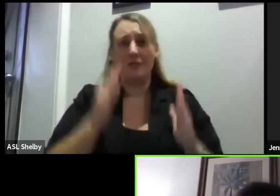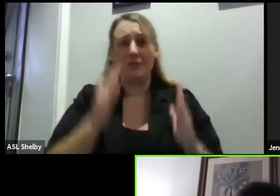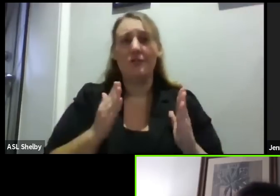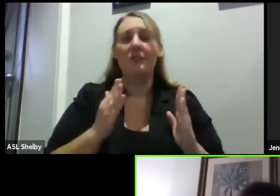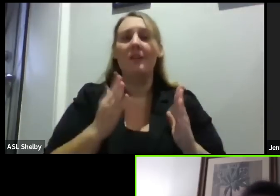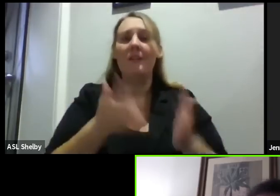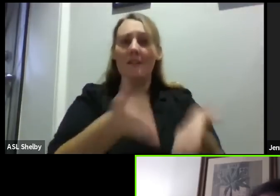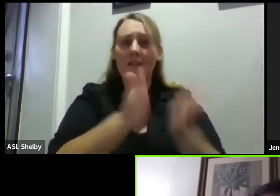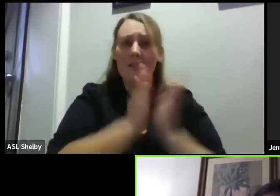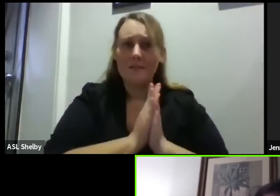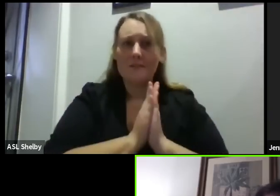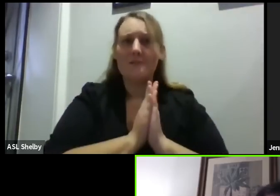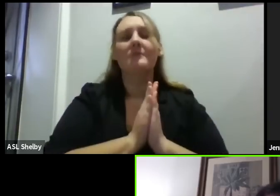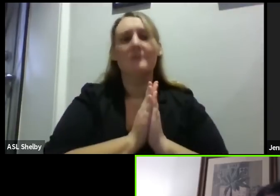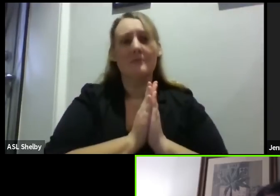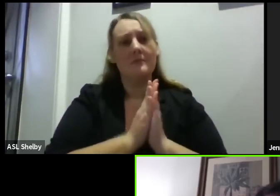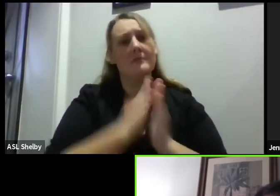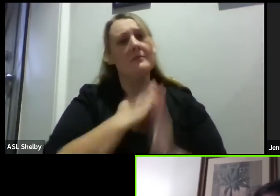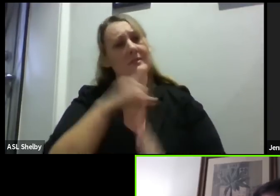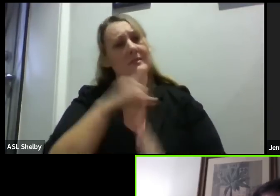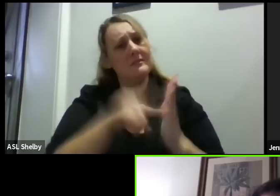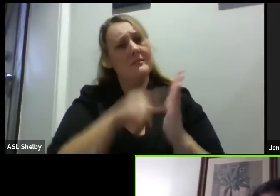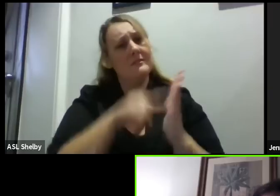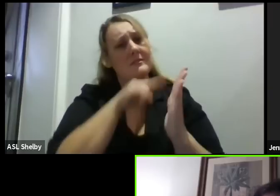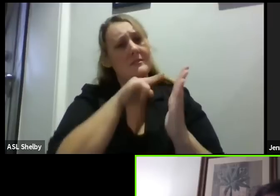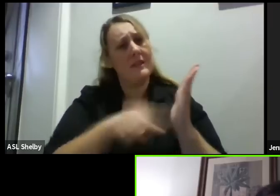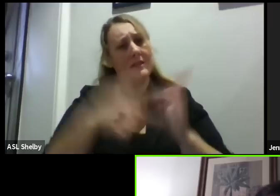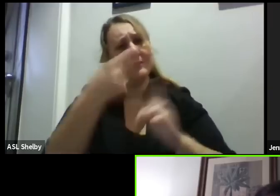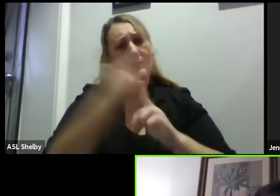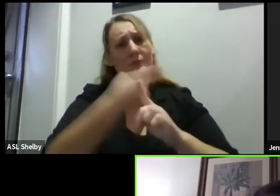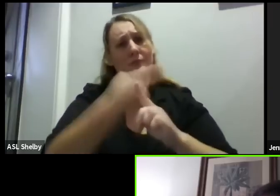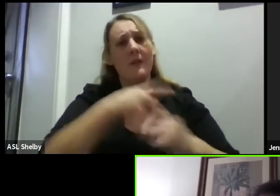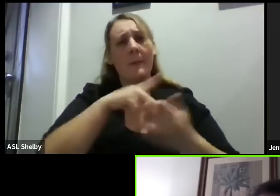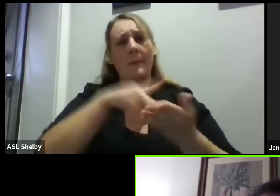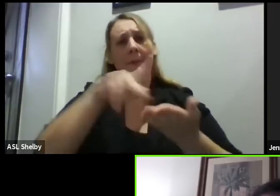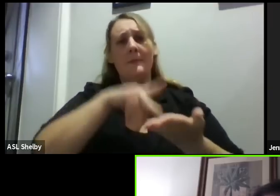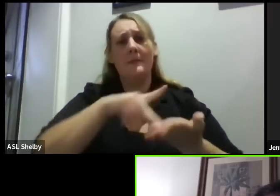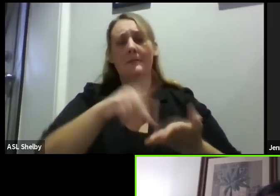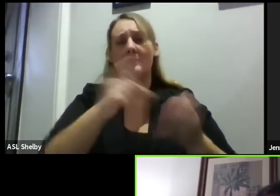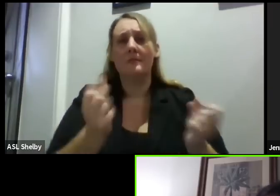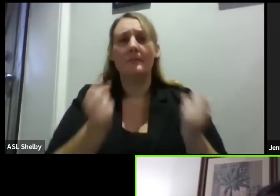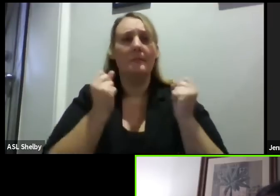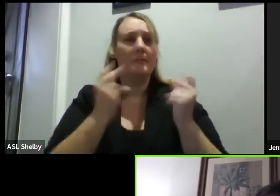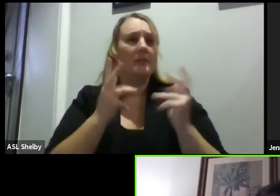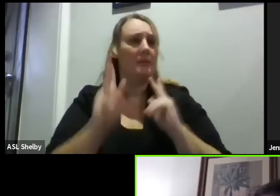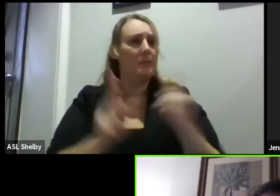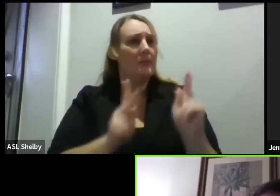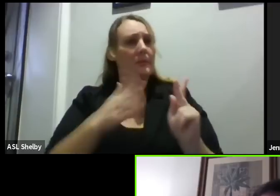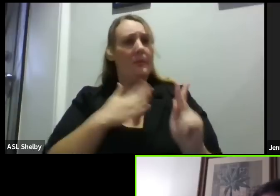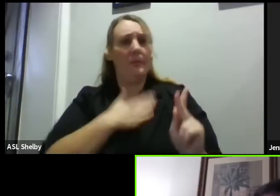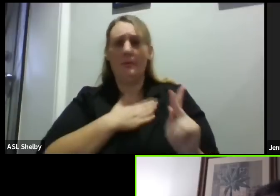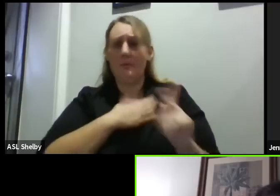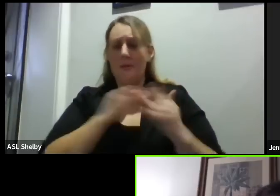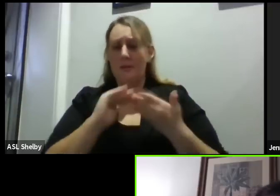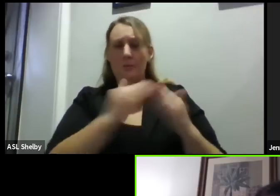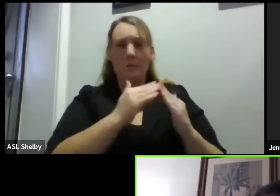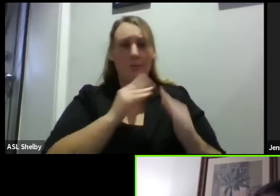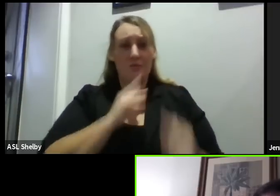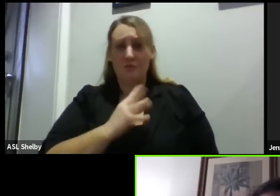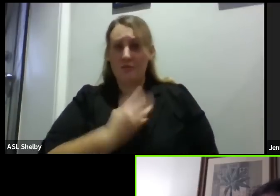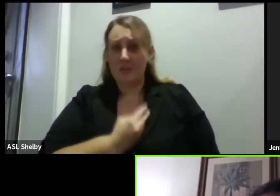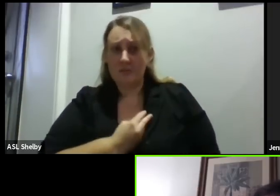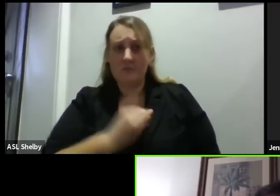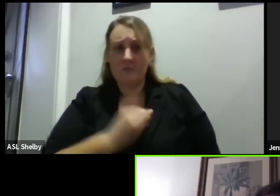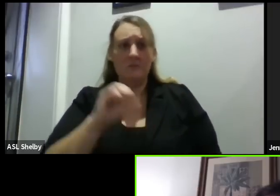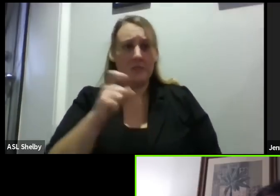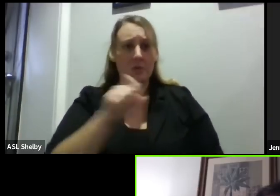governor to cancel rent payments because many people in my community, many transgender people, many sex workers